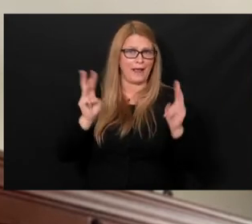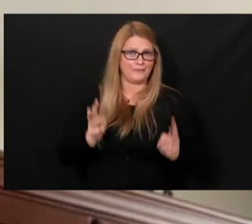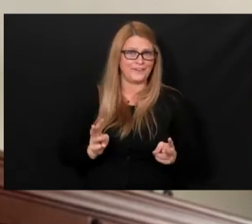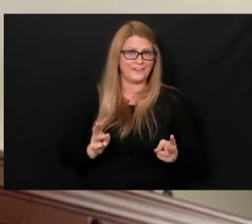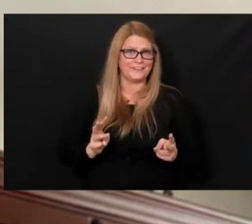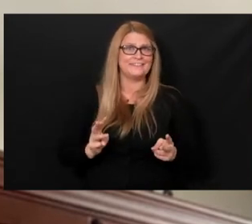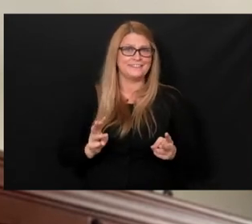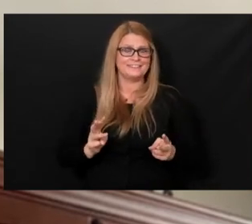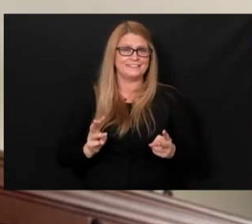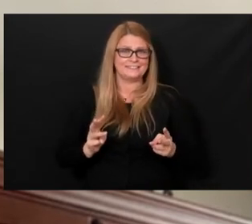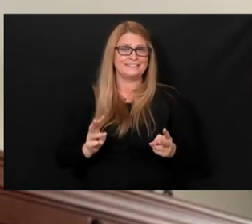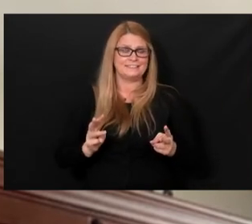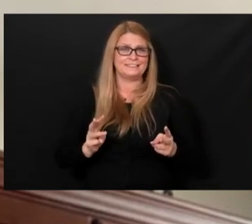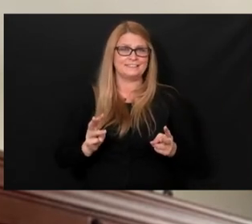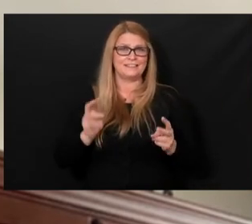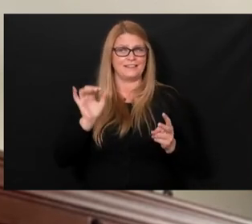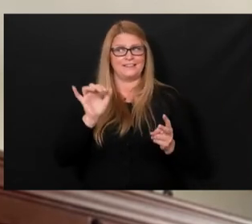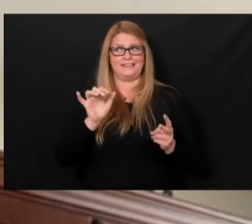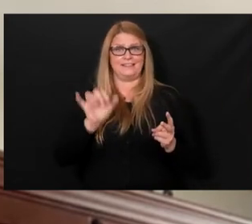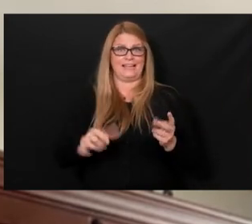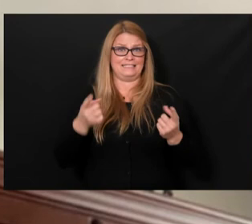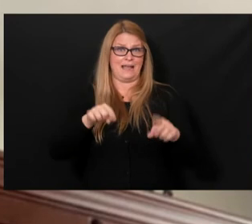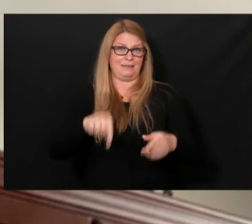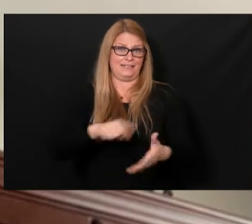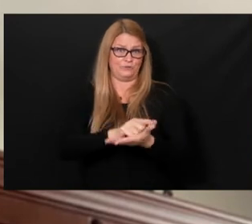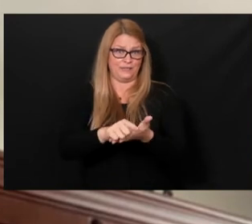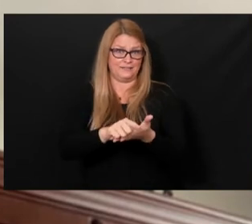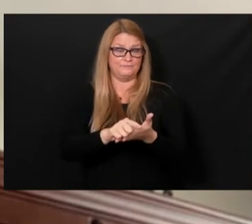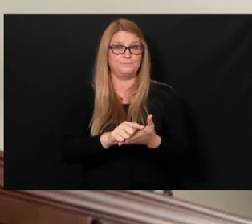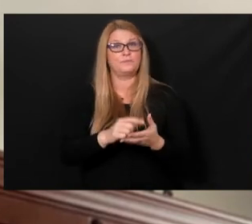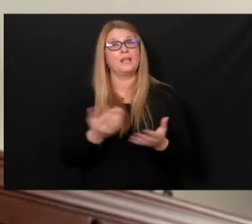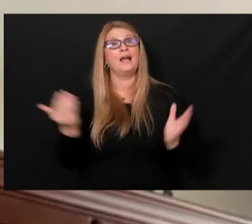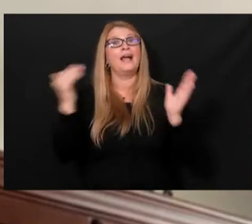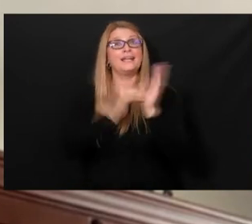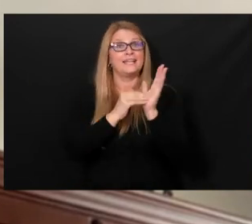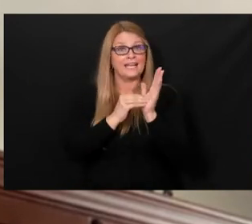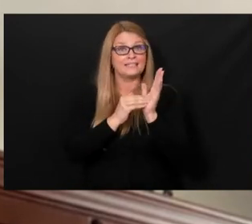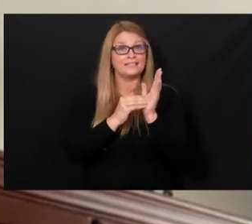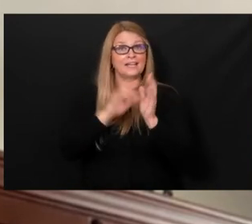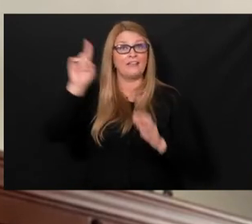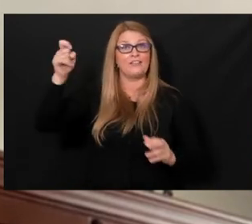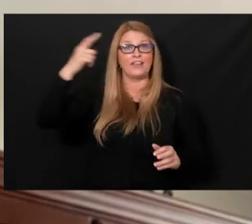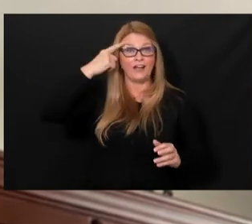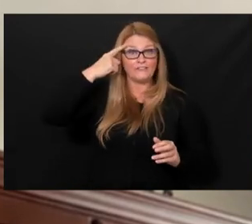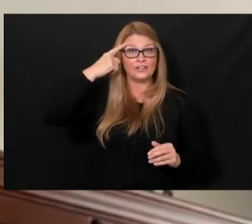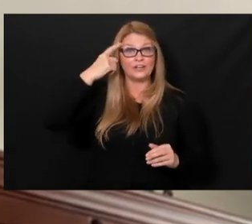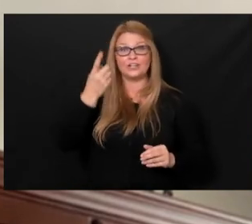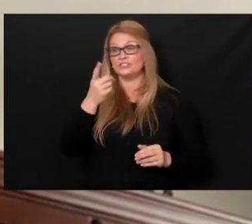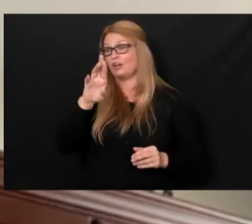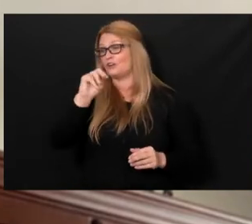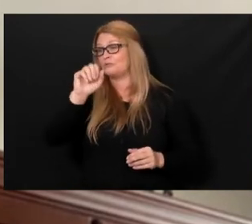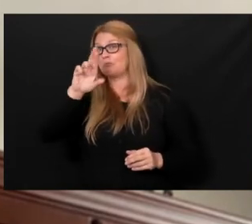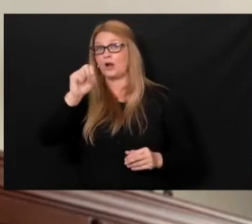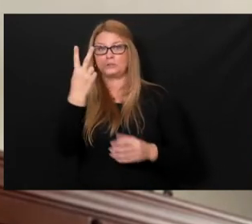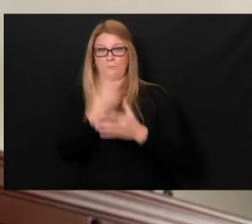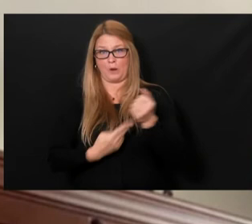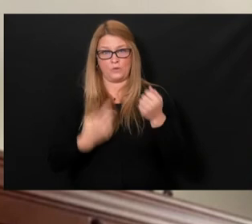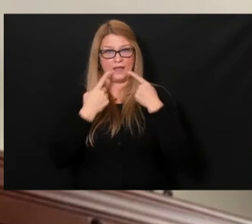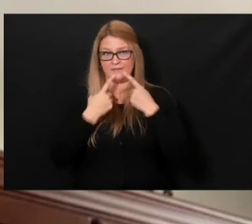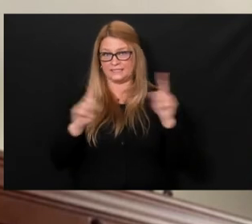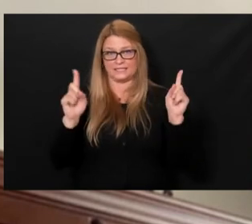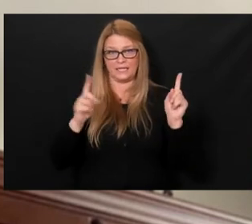that the weather provide us. I would again reinforce what both the governor and Dr. Marsh said.